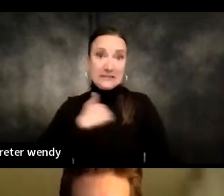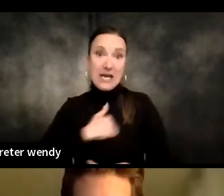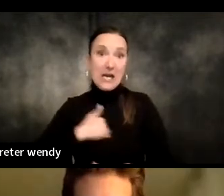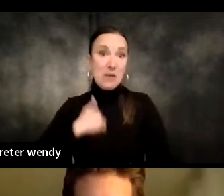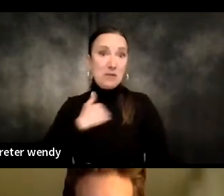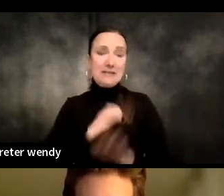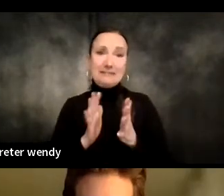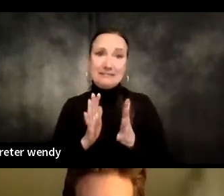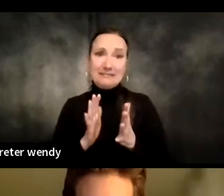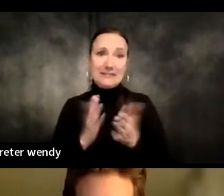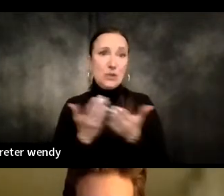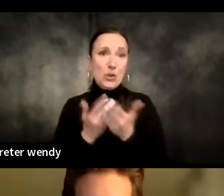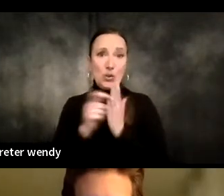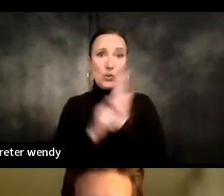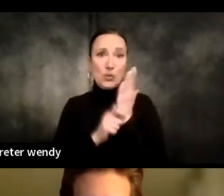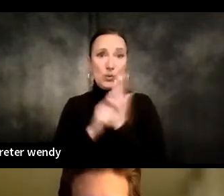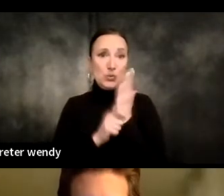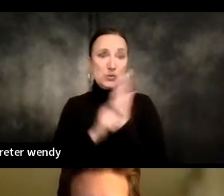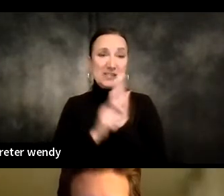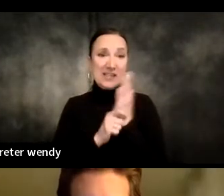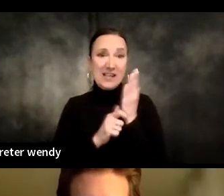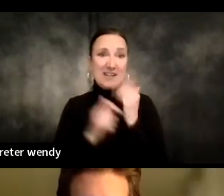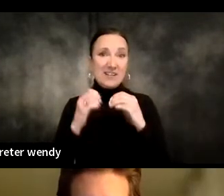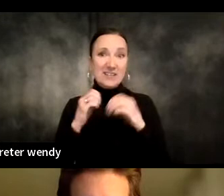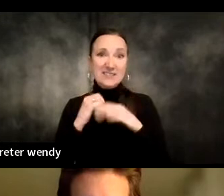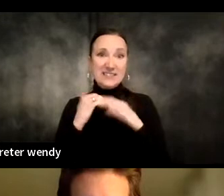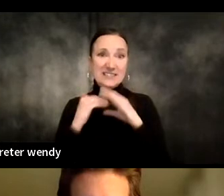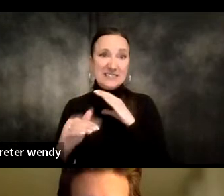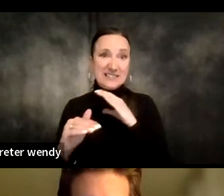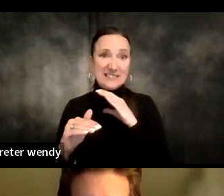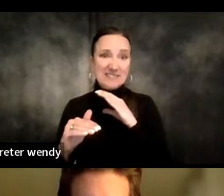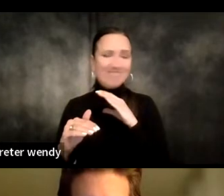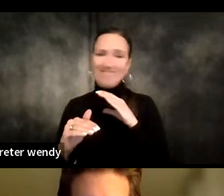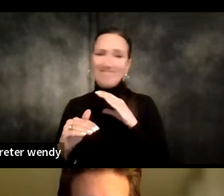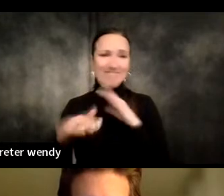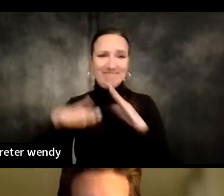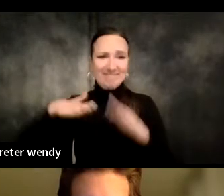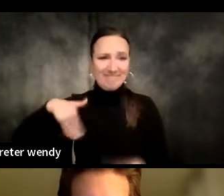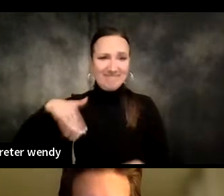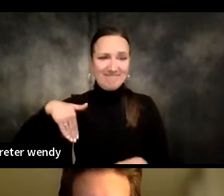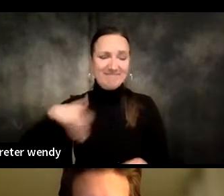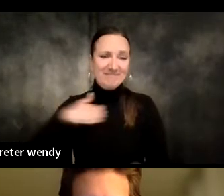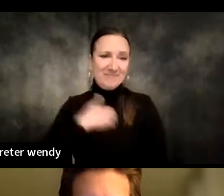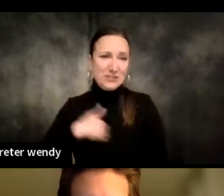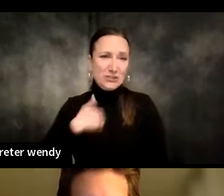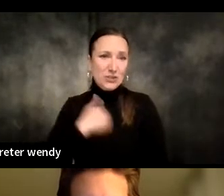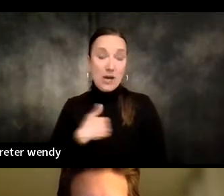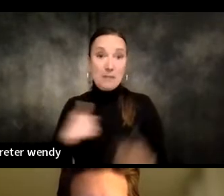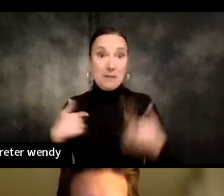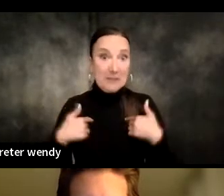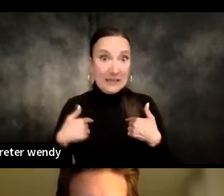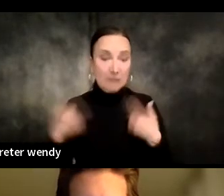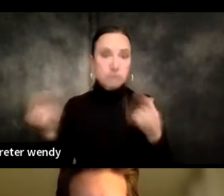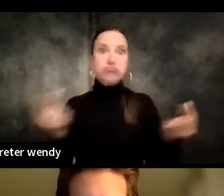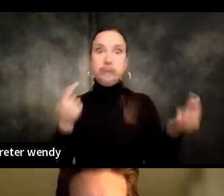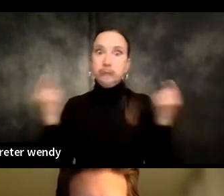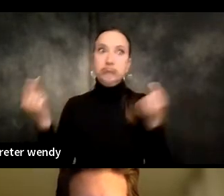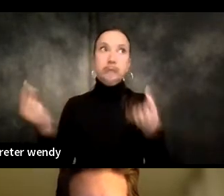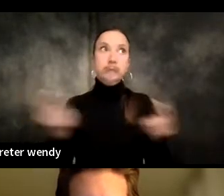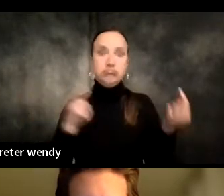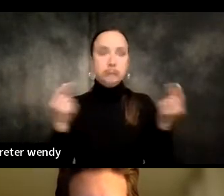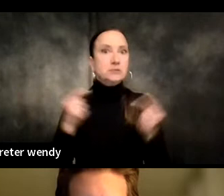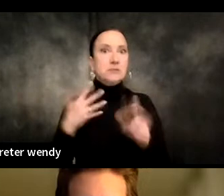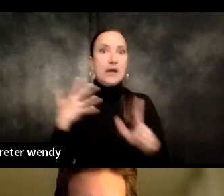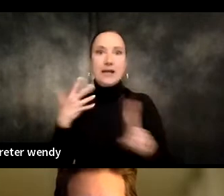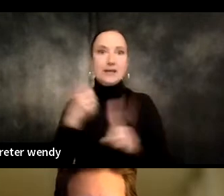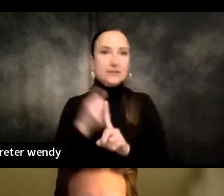get the newsletter out the other day, but I've just been too busy, but I will catch up